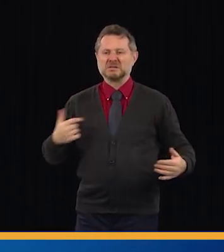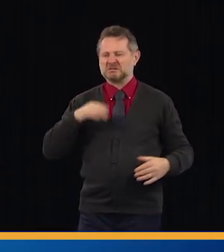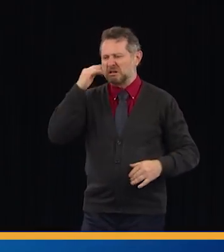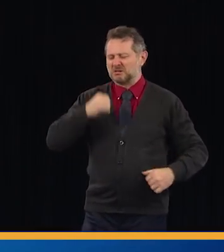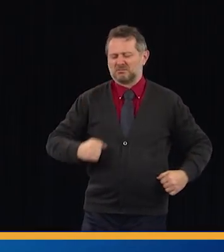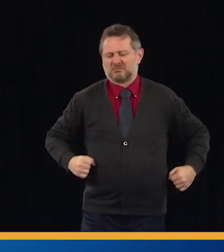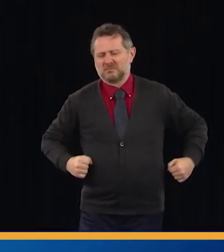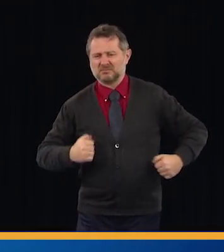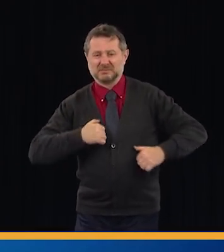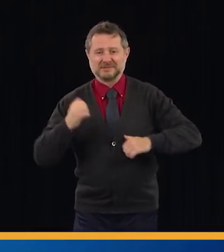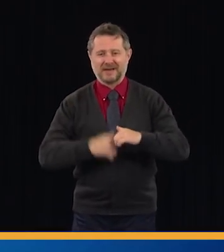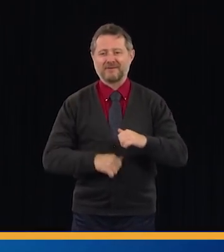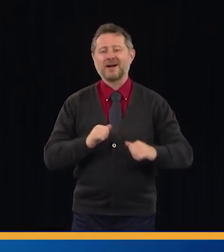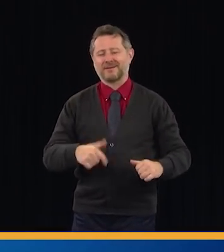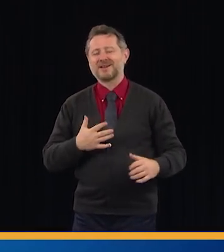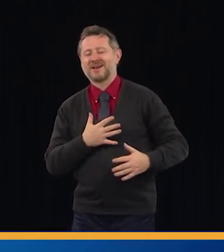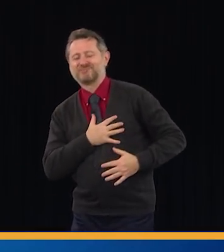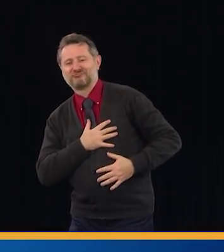love, right?